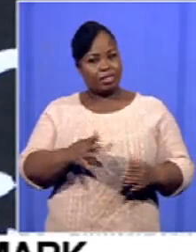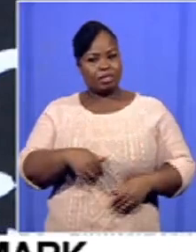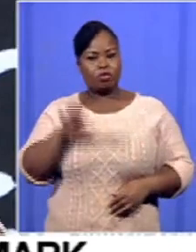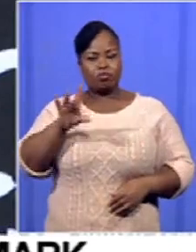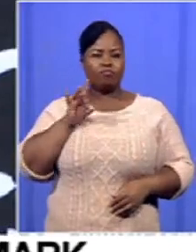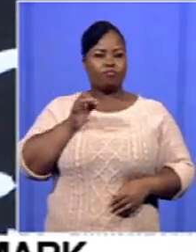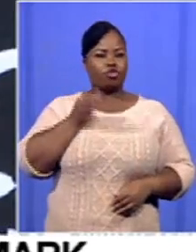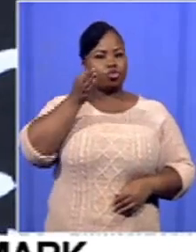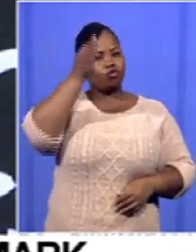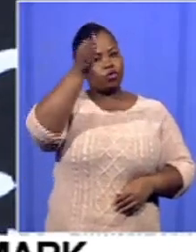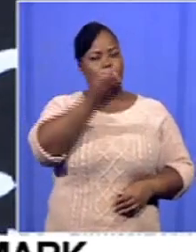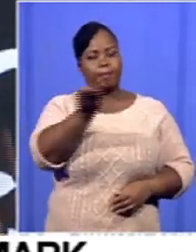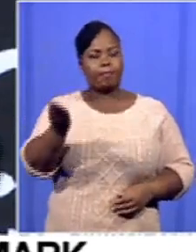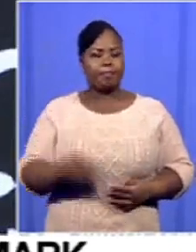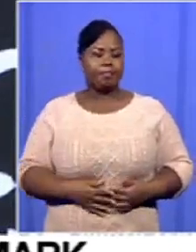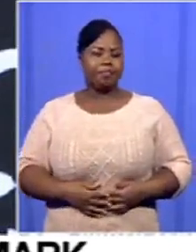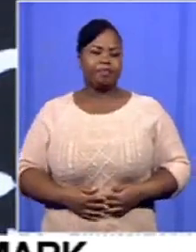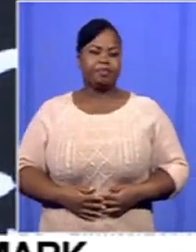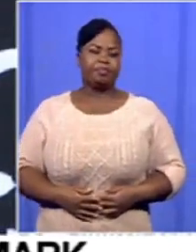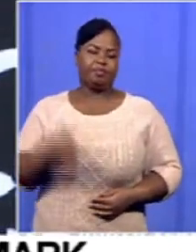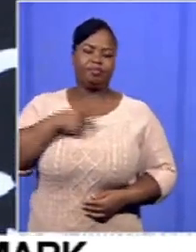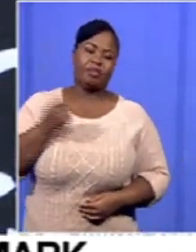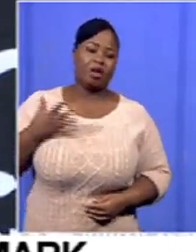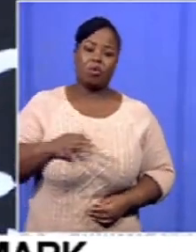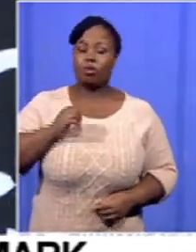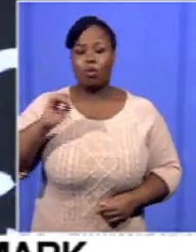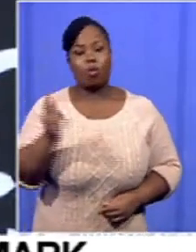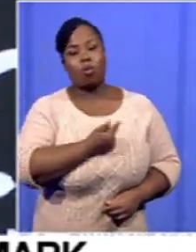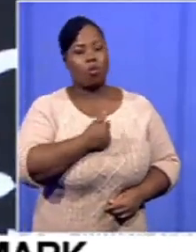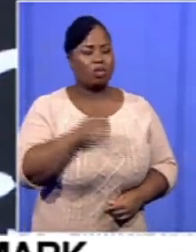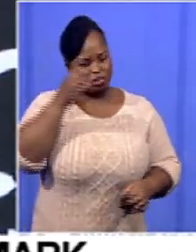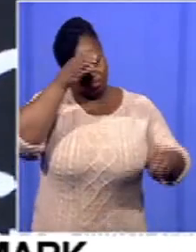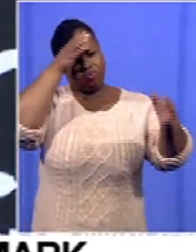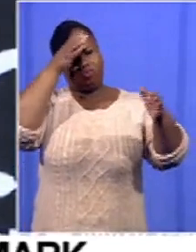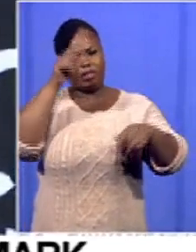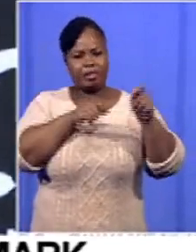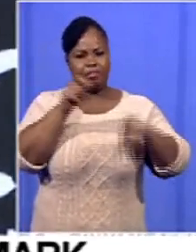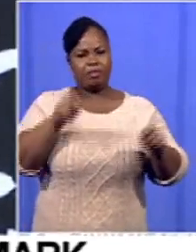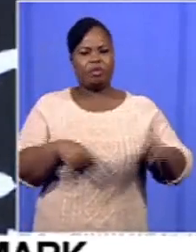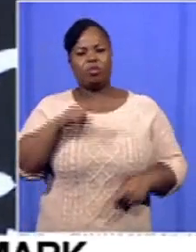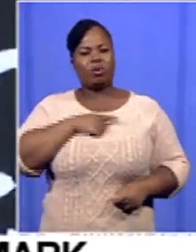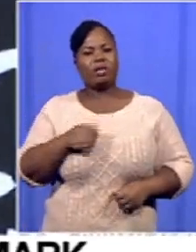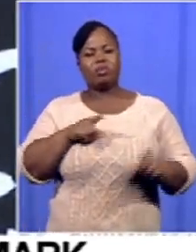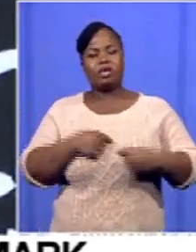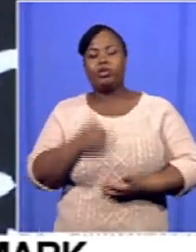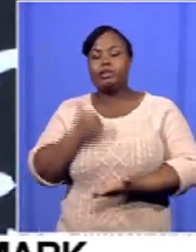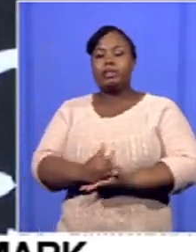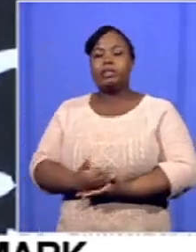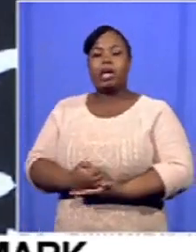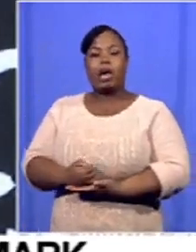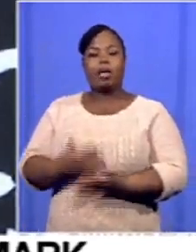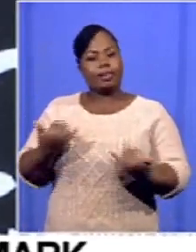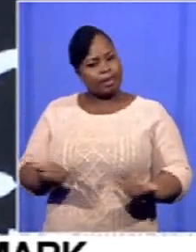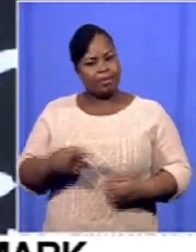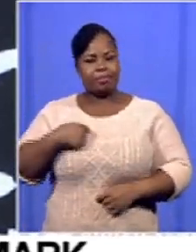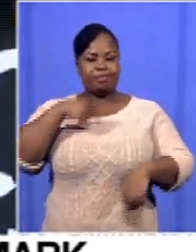future. I want all the think tanks, all the people. It's not time to sit on the sidelines. It's time to